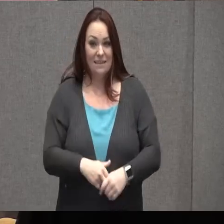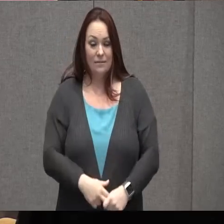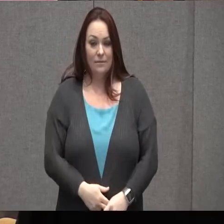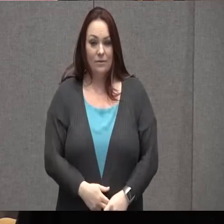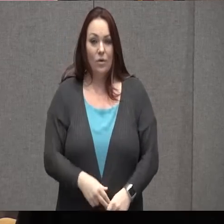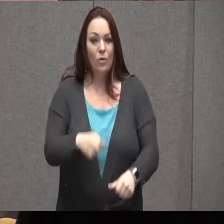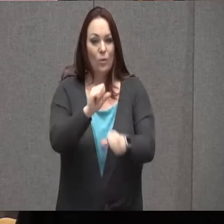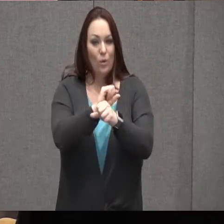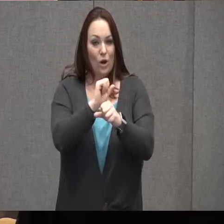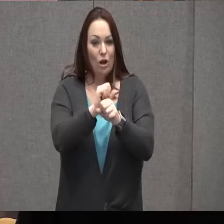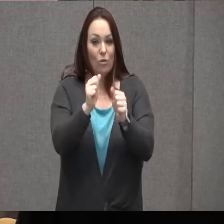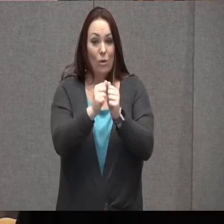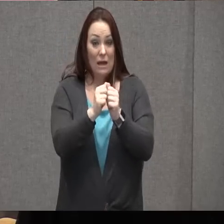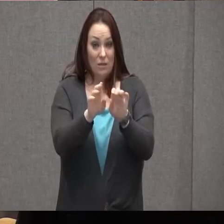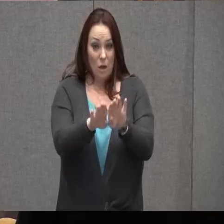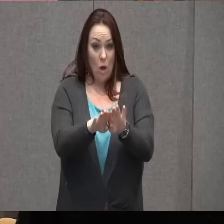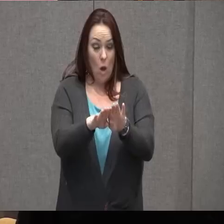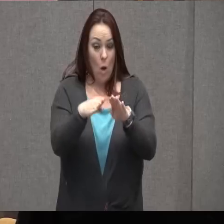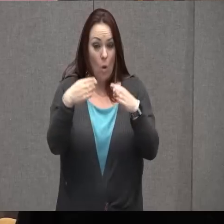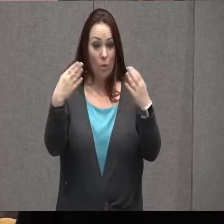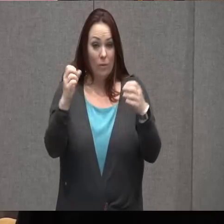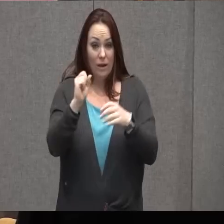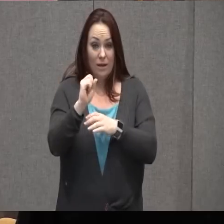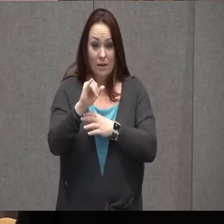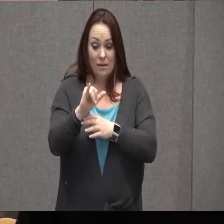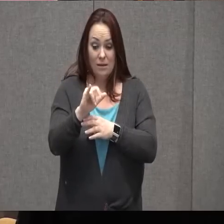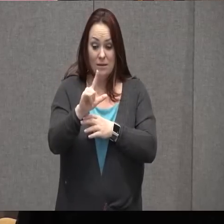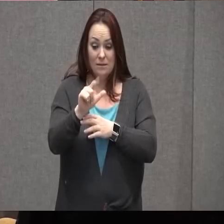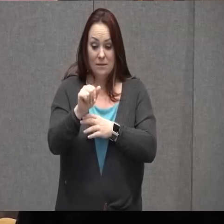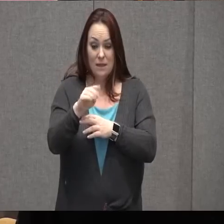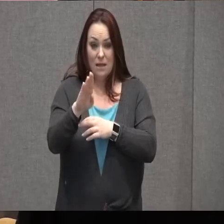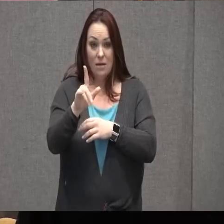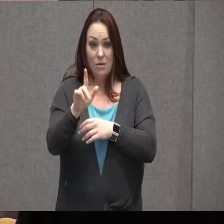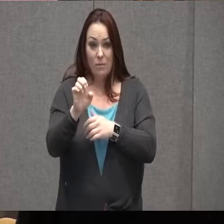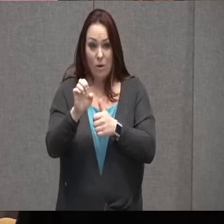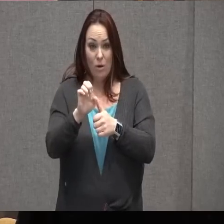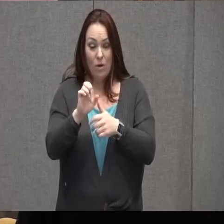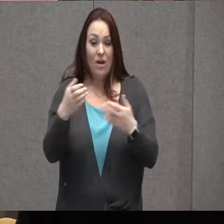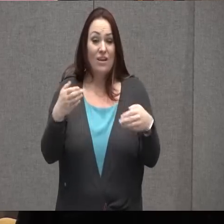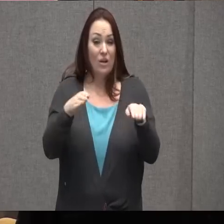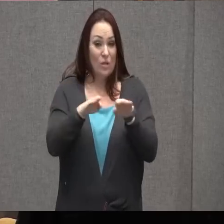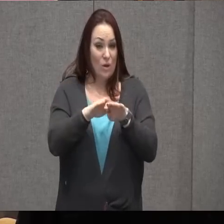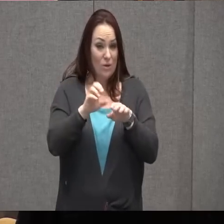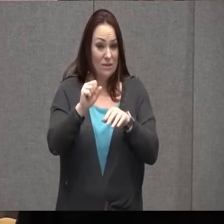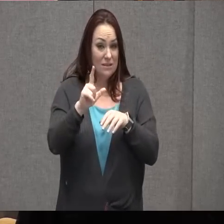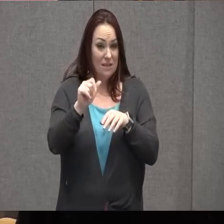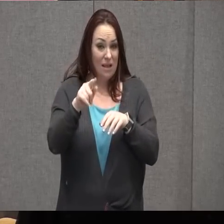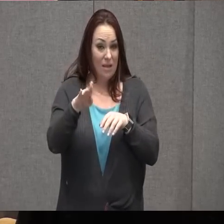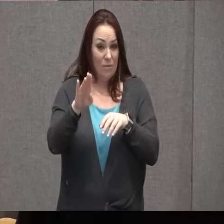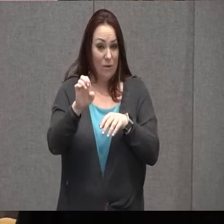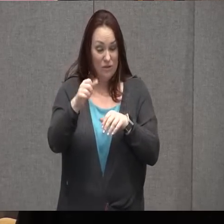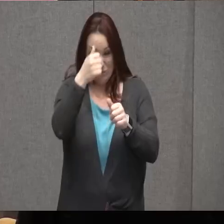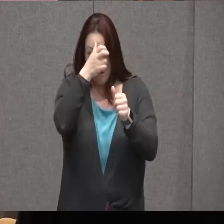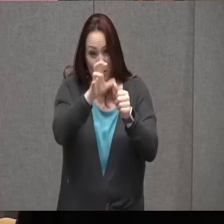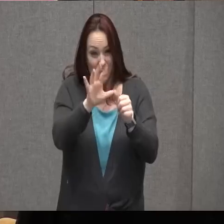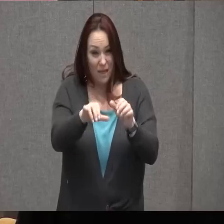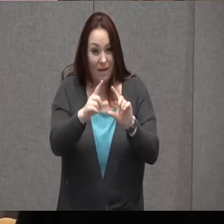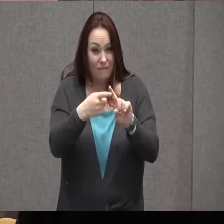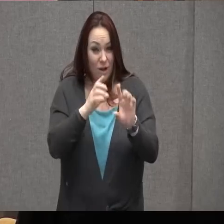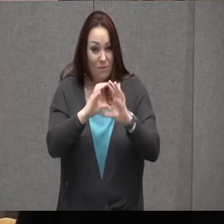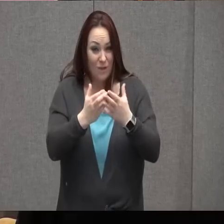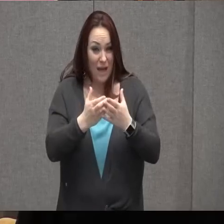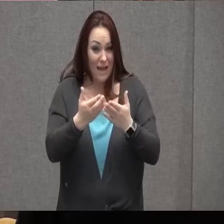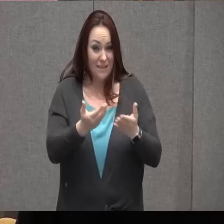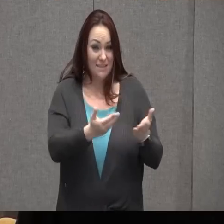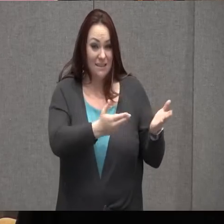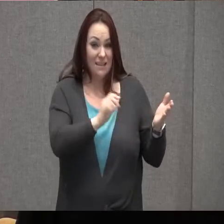work with some open and closed syllables. Do you remember those from your class? Okay, we're gonna do another one. Yeah,